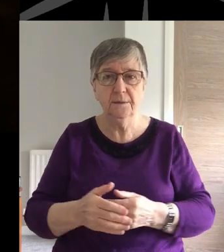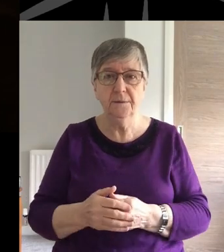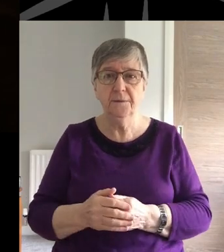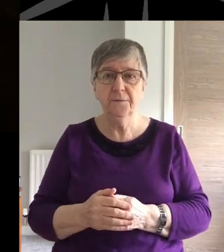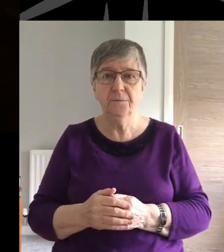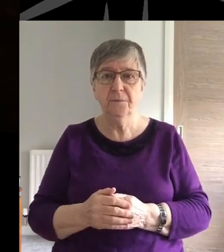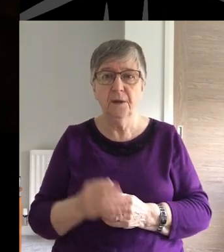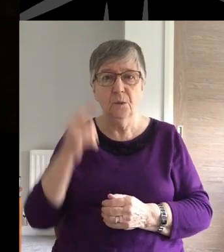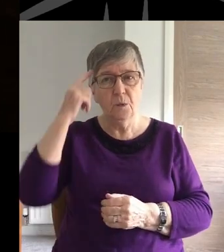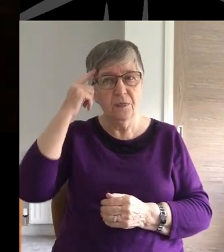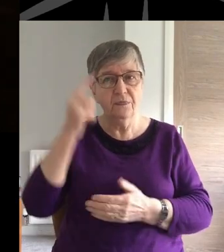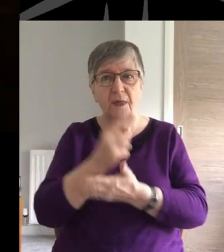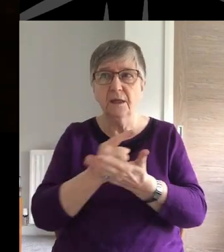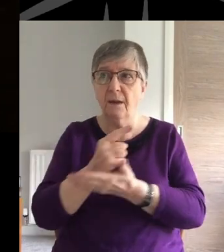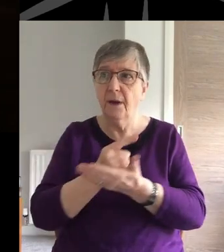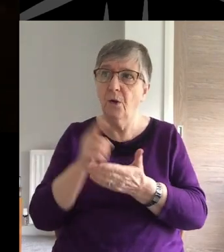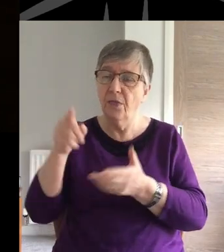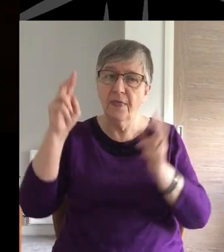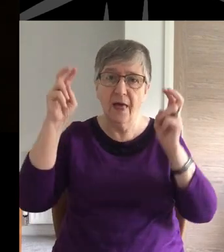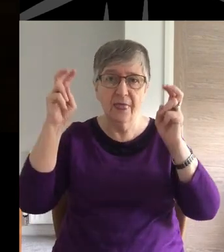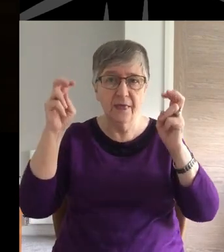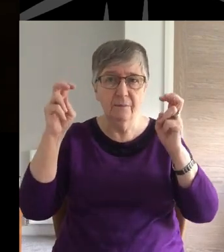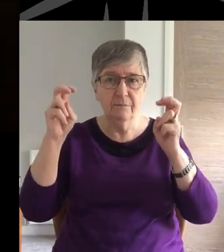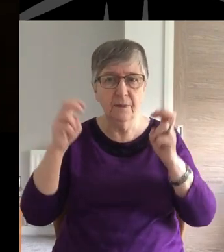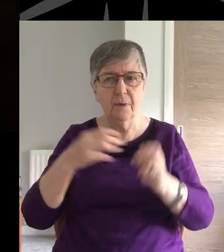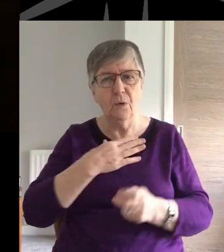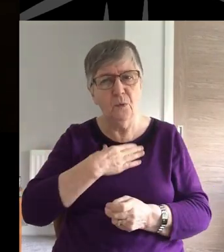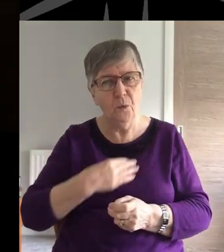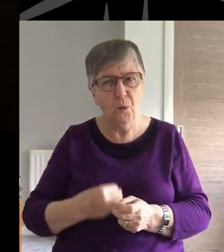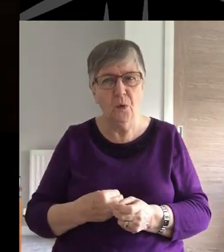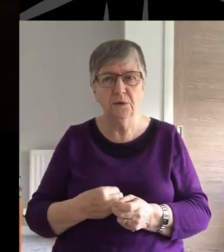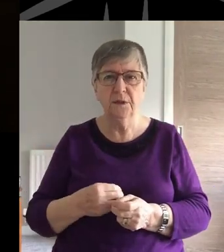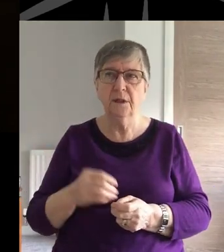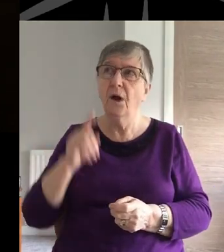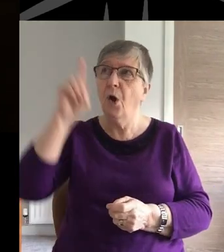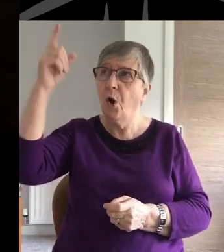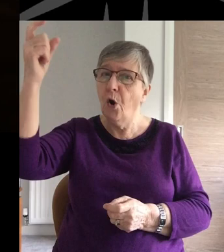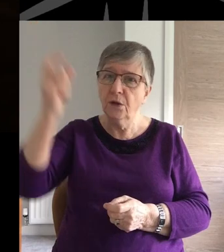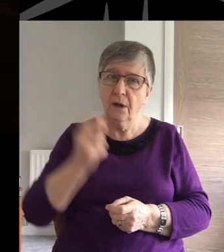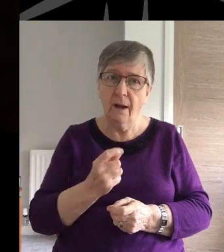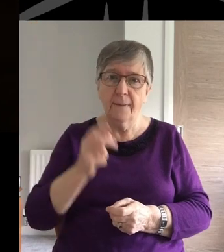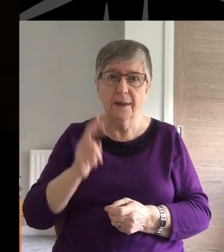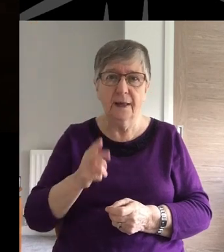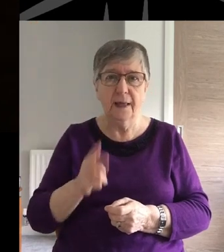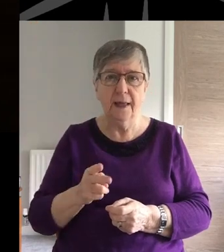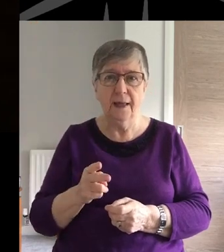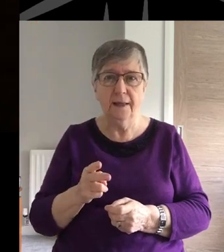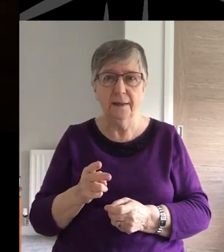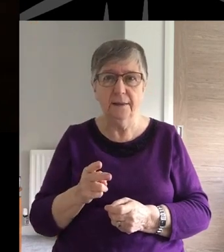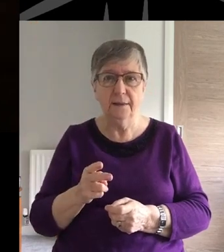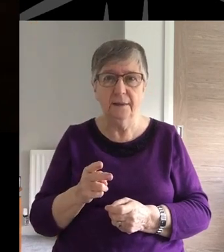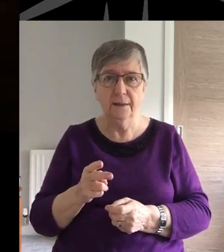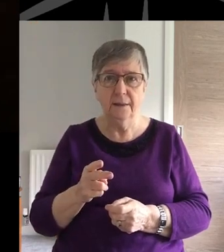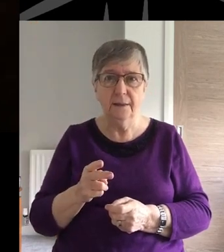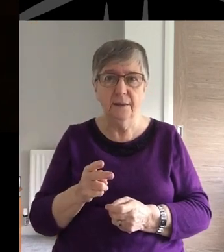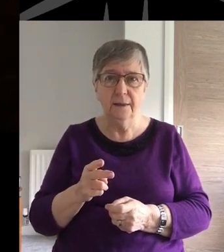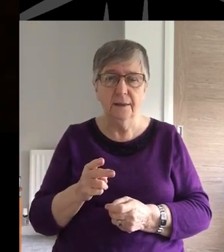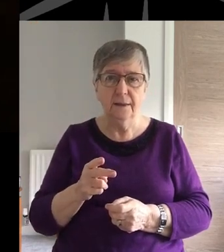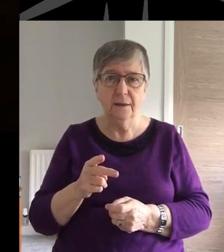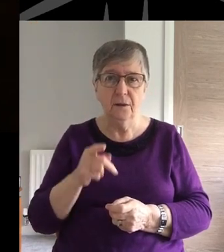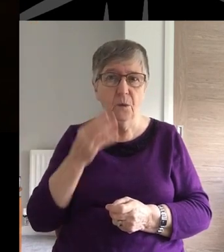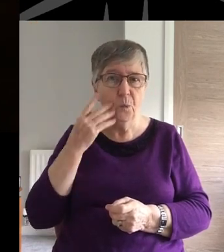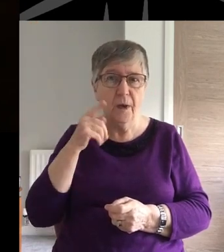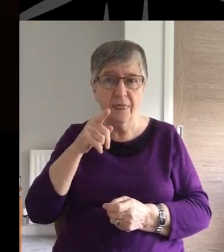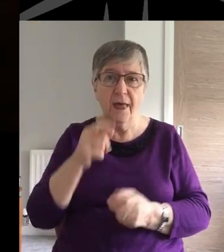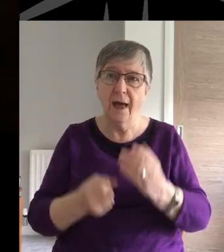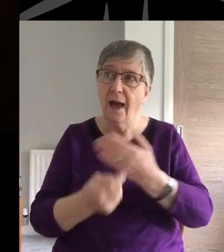And we think of that theme of longing for God's coming and the fulfillment of that and the hope